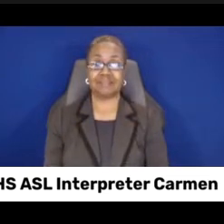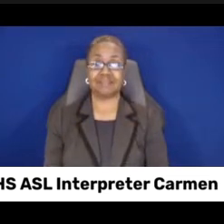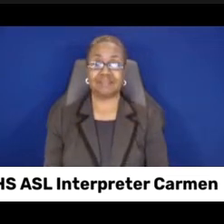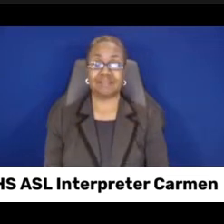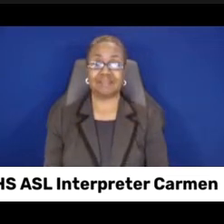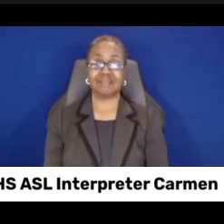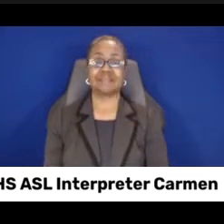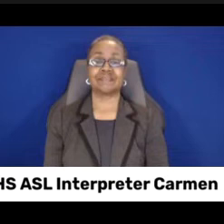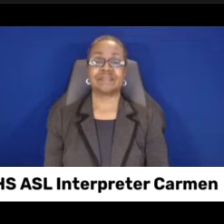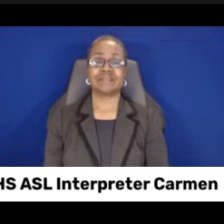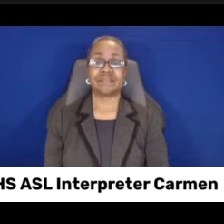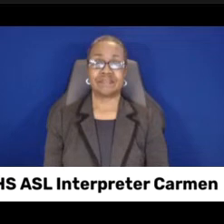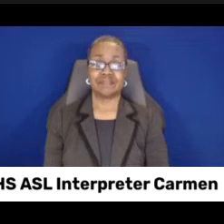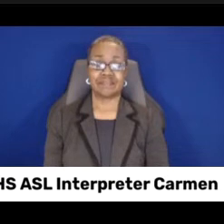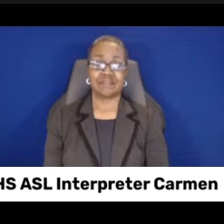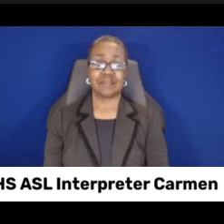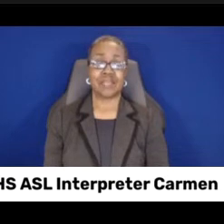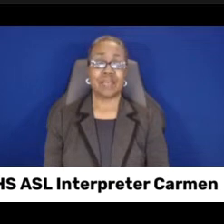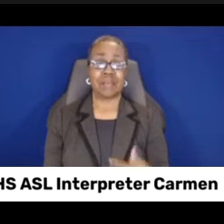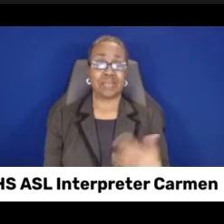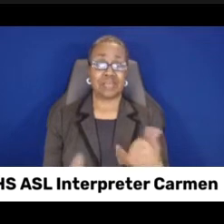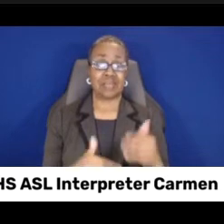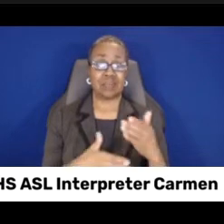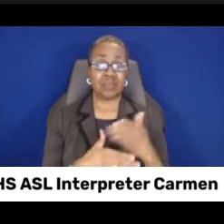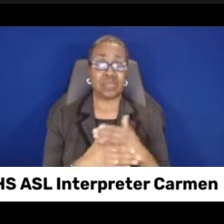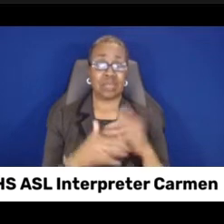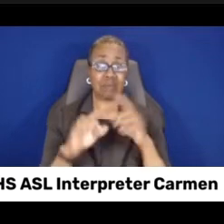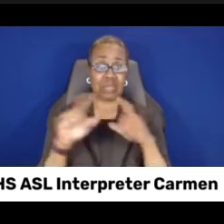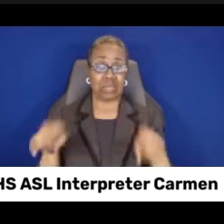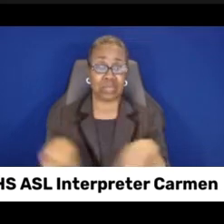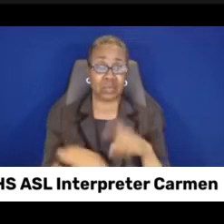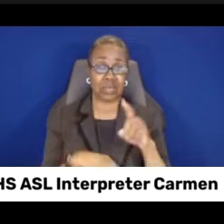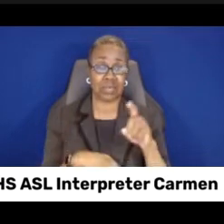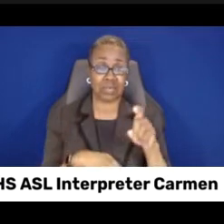Okay. Am I still screen sharing?